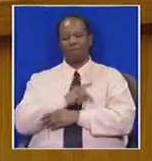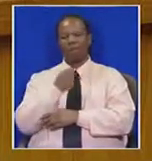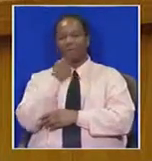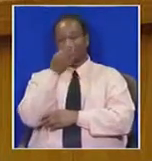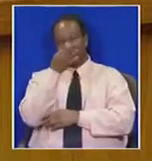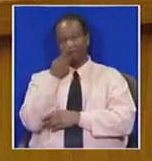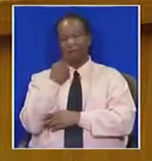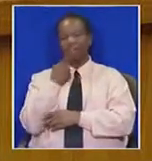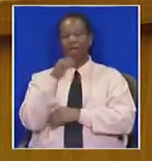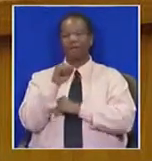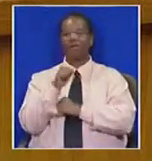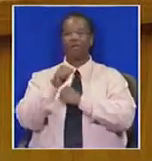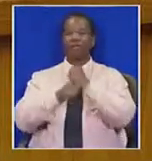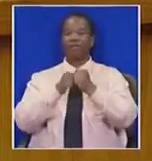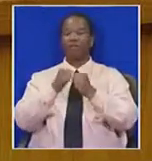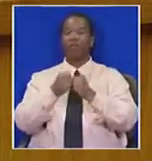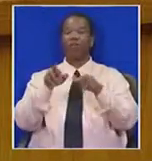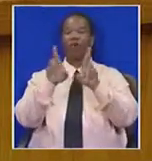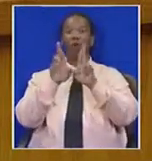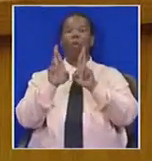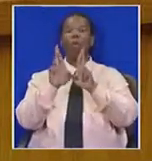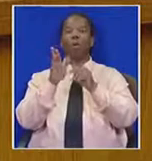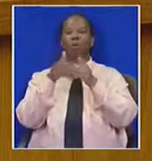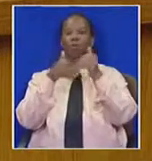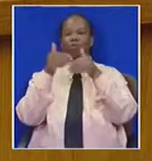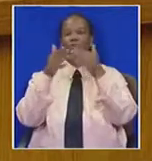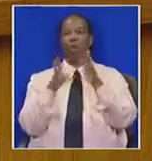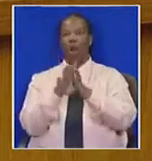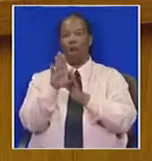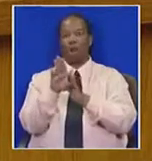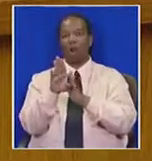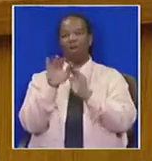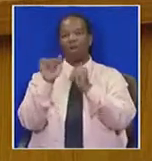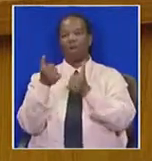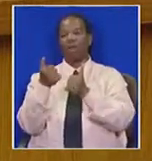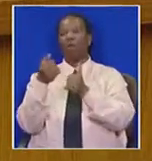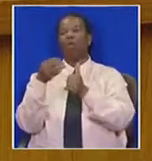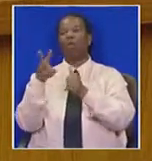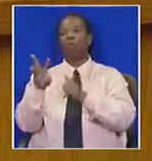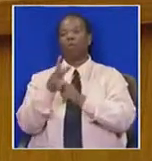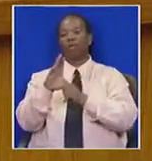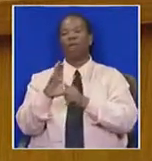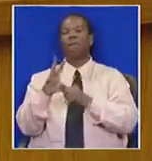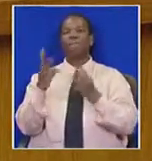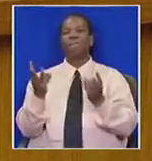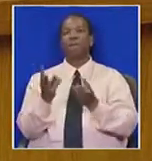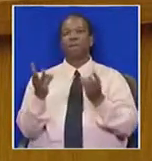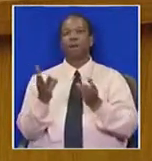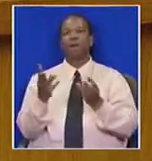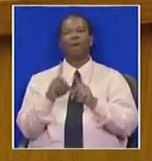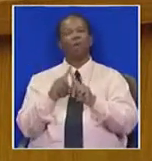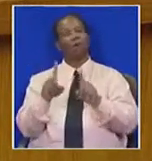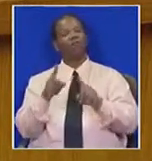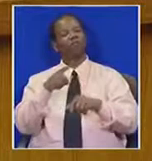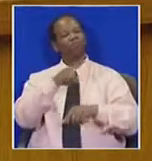a year of renewal and of hope. In fact, for the people of the Western Cape, you gave us more reasons to believe in